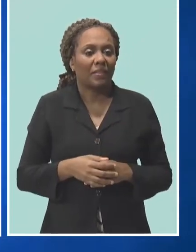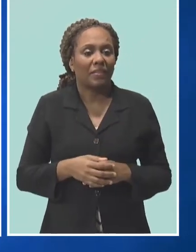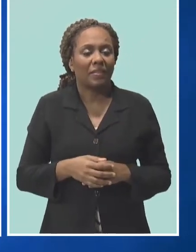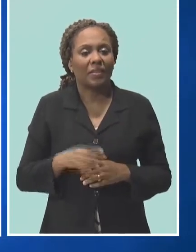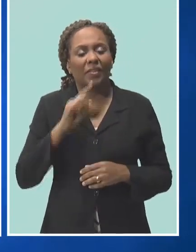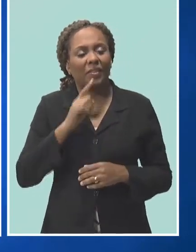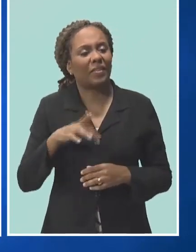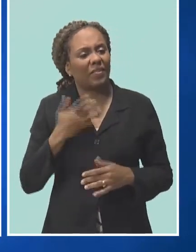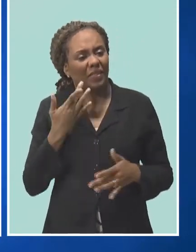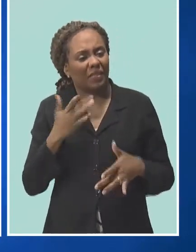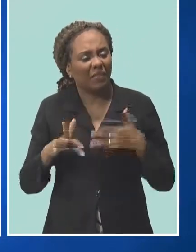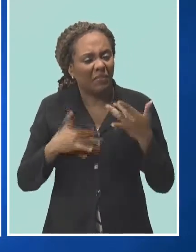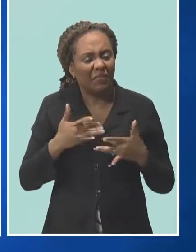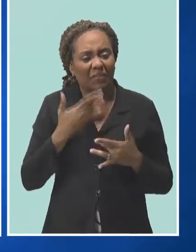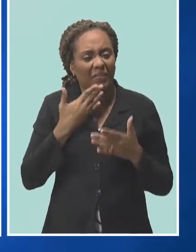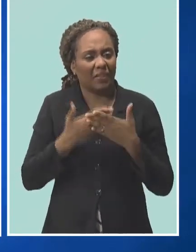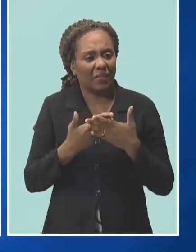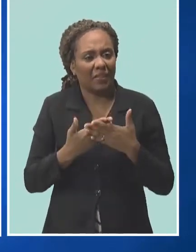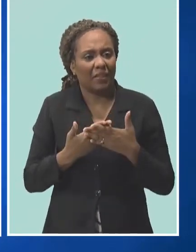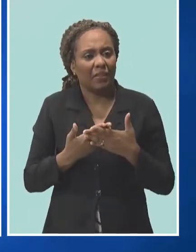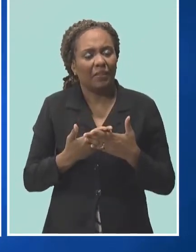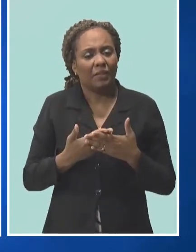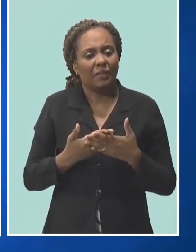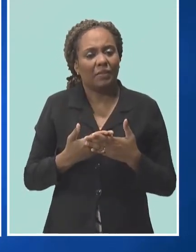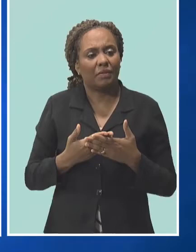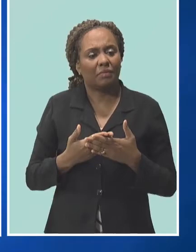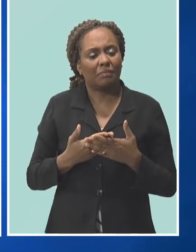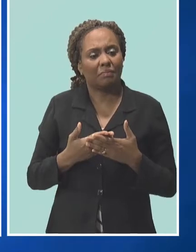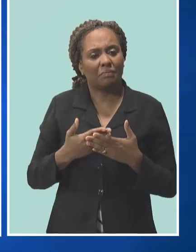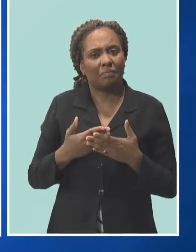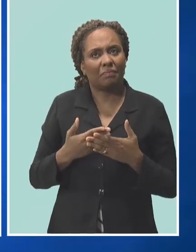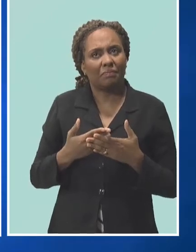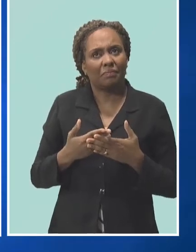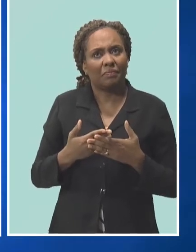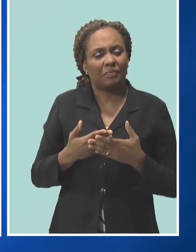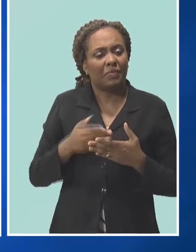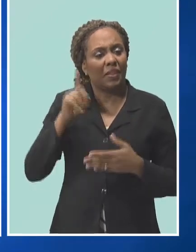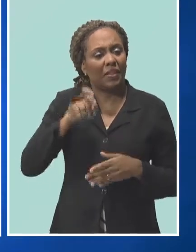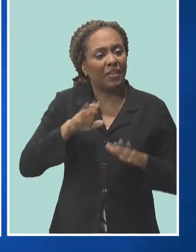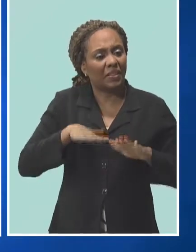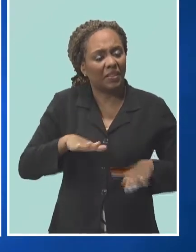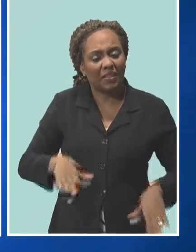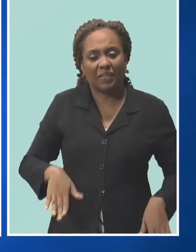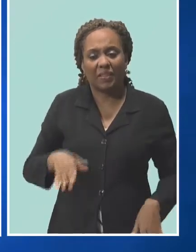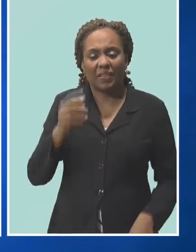encouraging to let people see, or children see, that